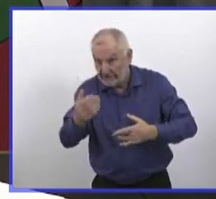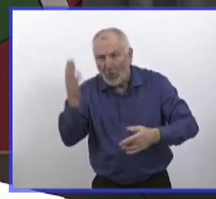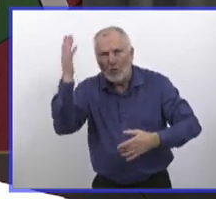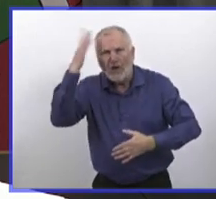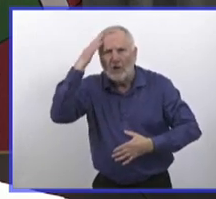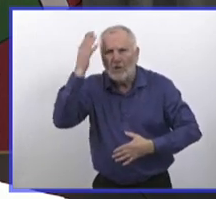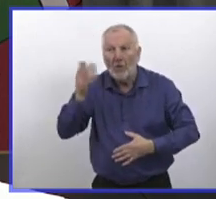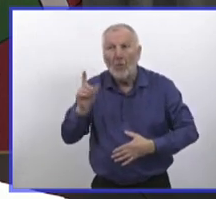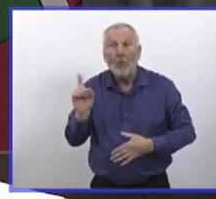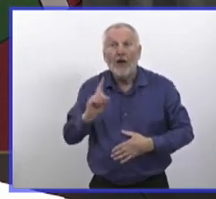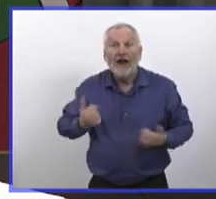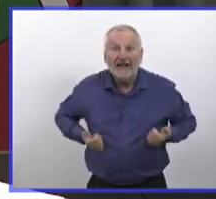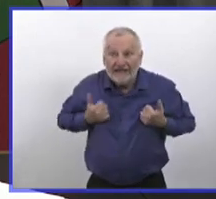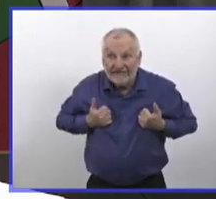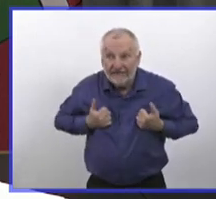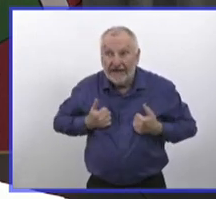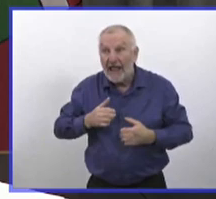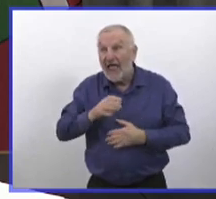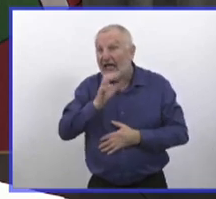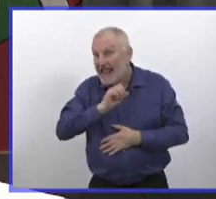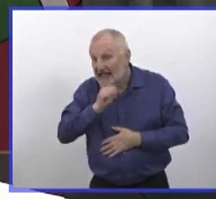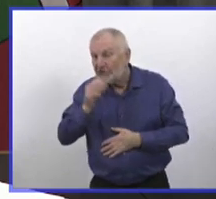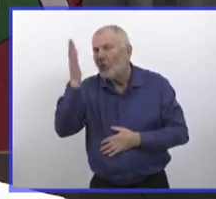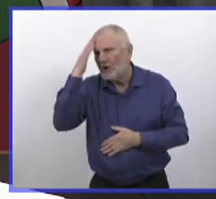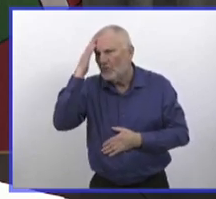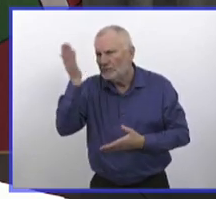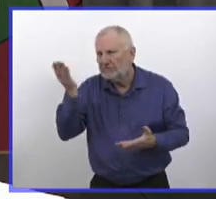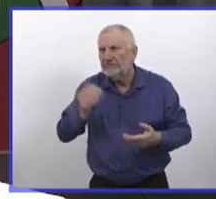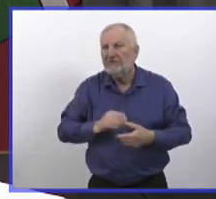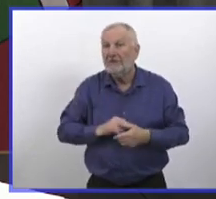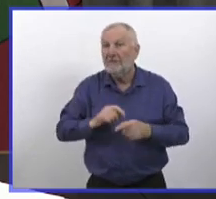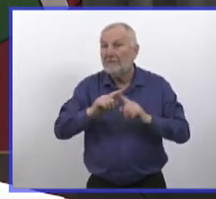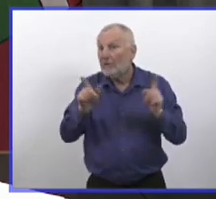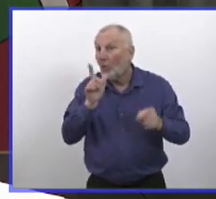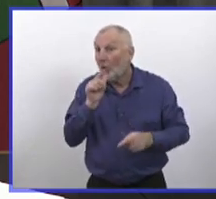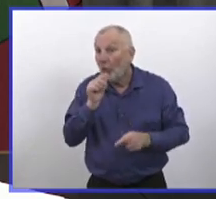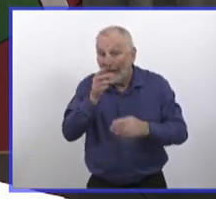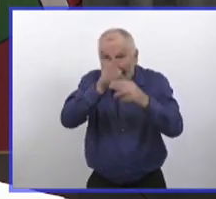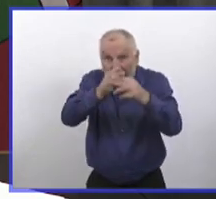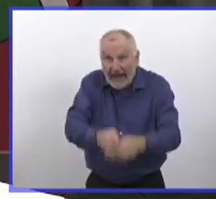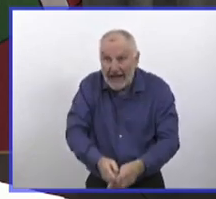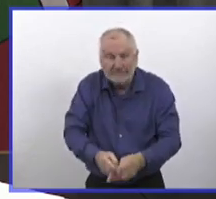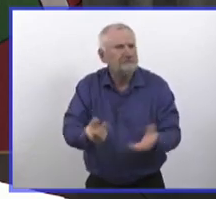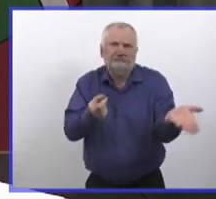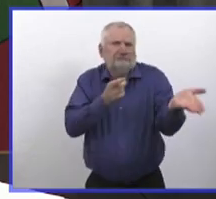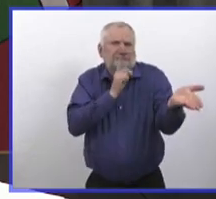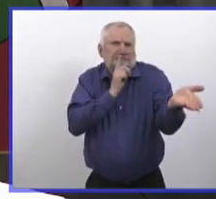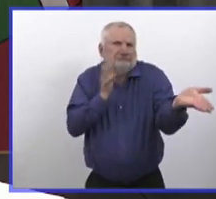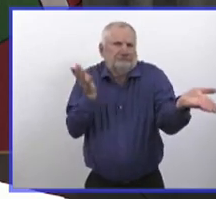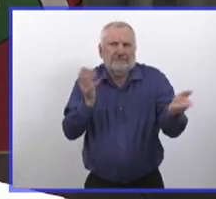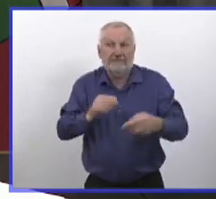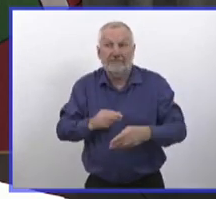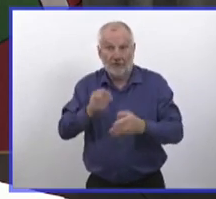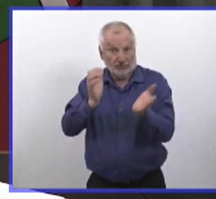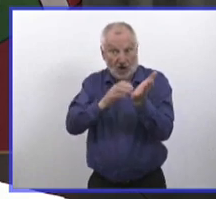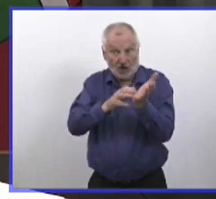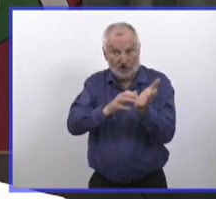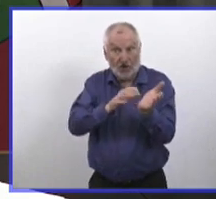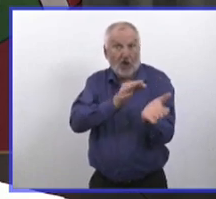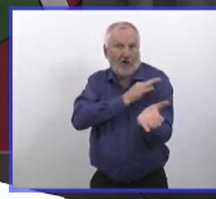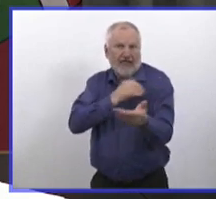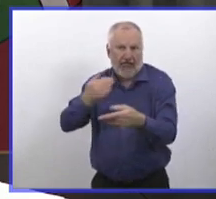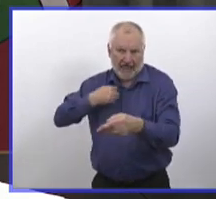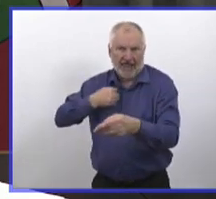but not who they are individually. Now that's different for a physician clinic. They have all of the information